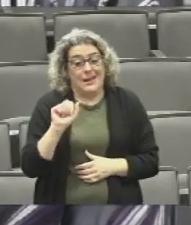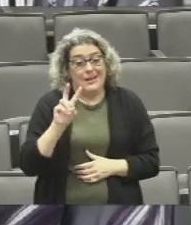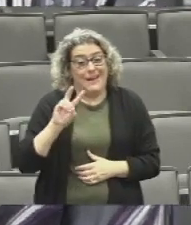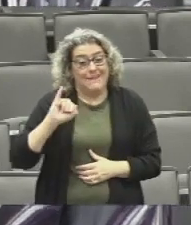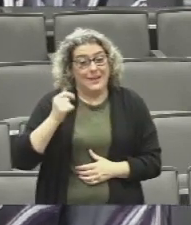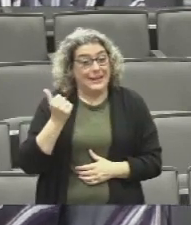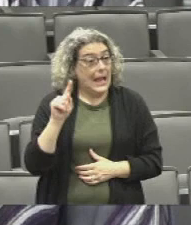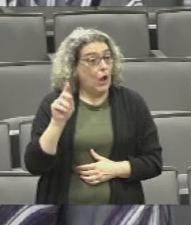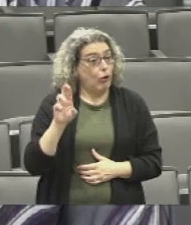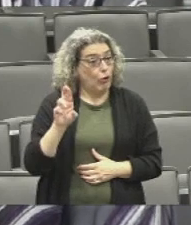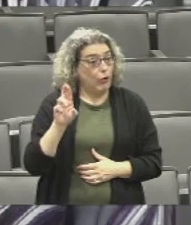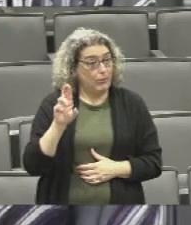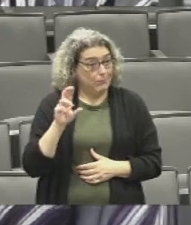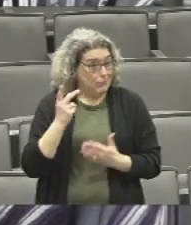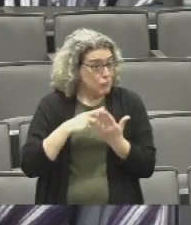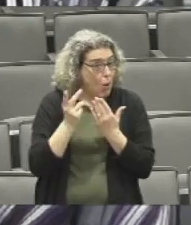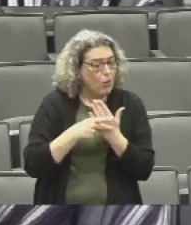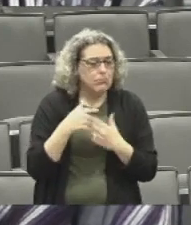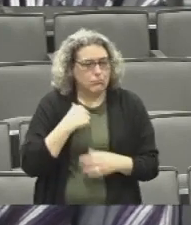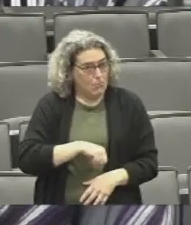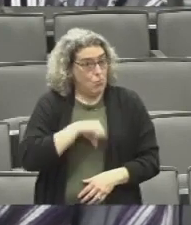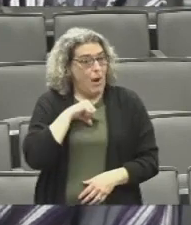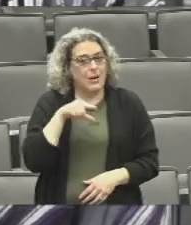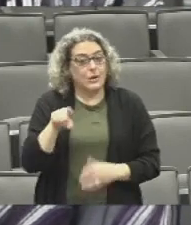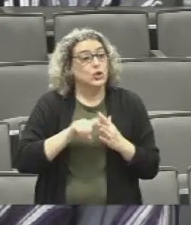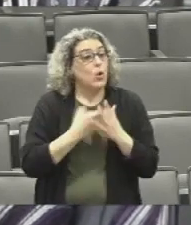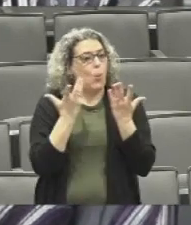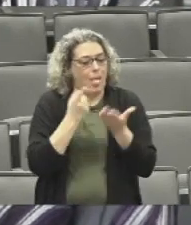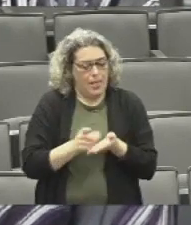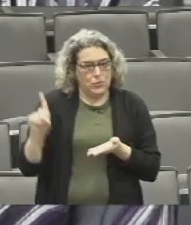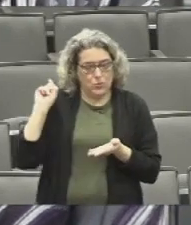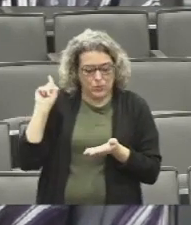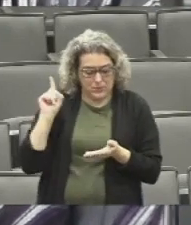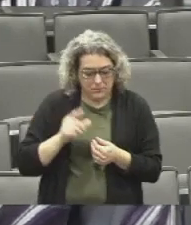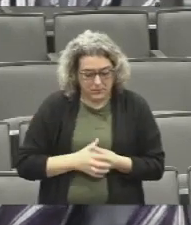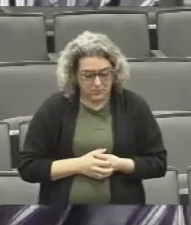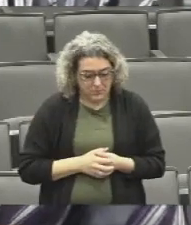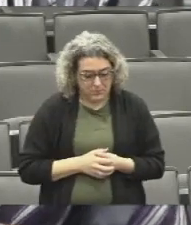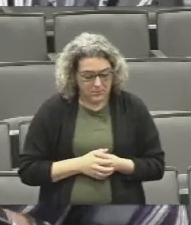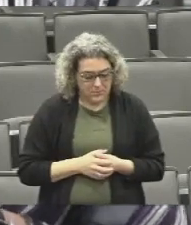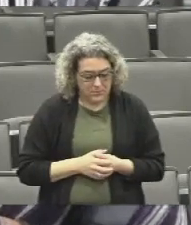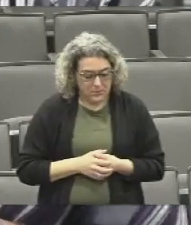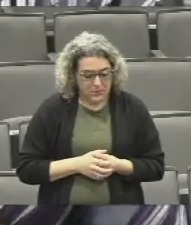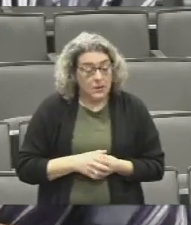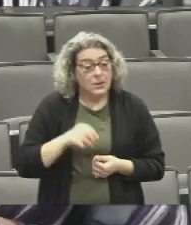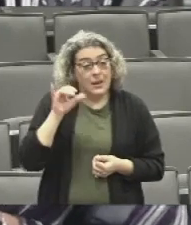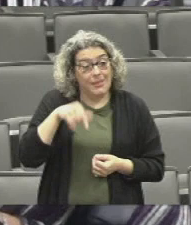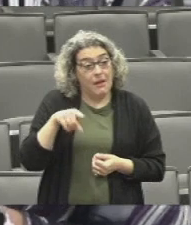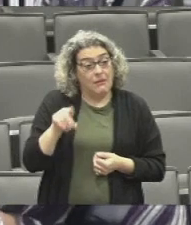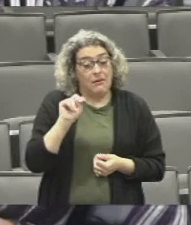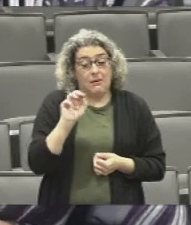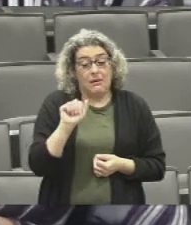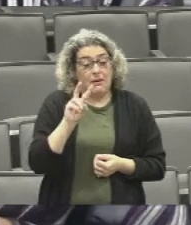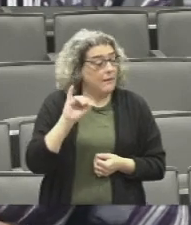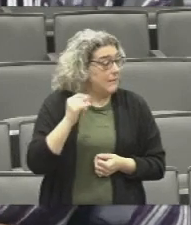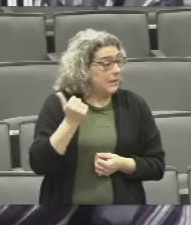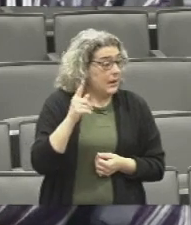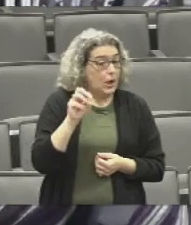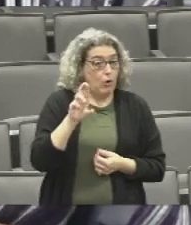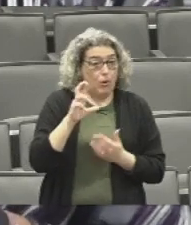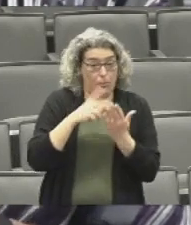really, really proud of. That program started last week. And that is really a program when the